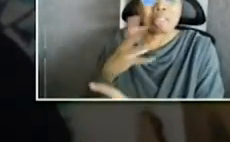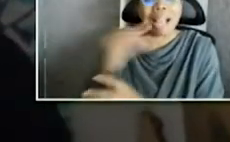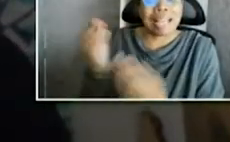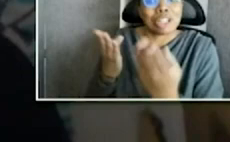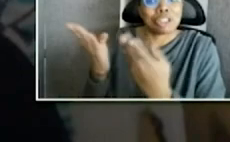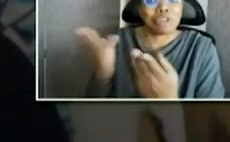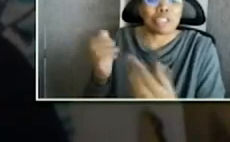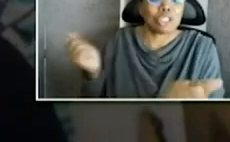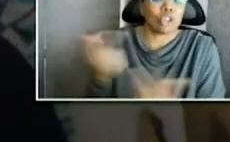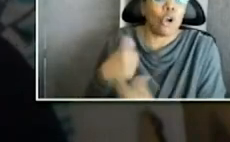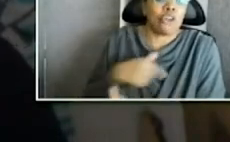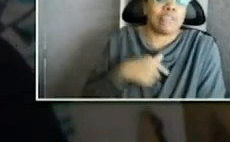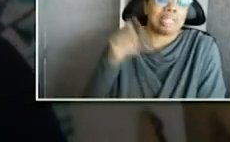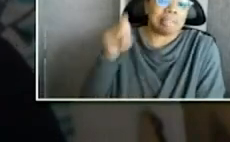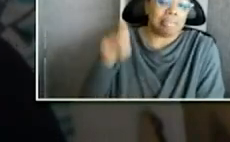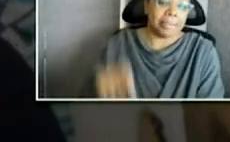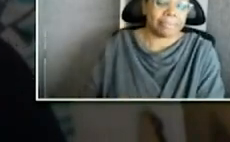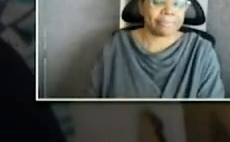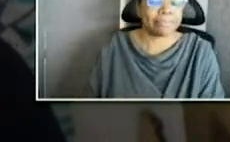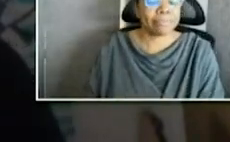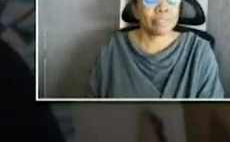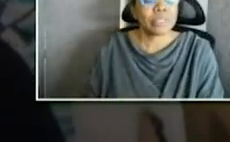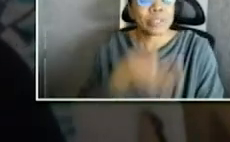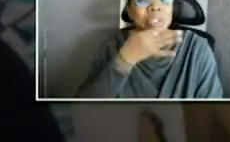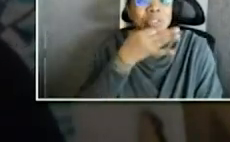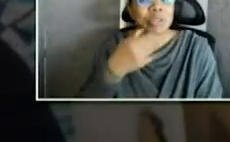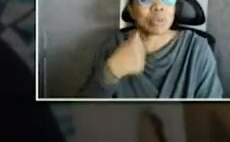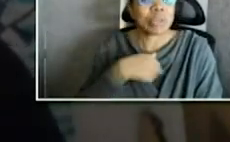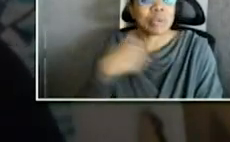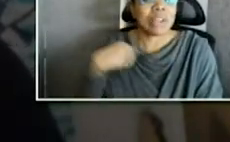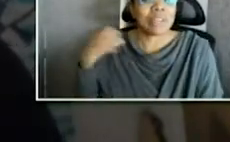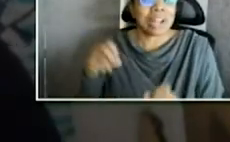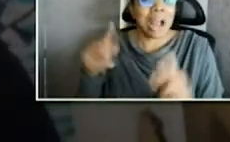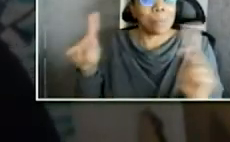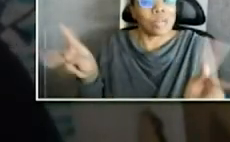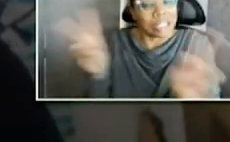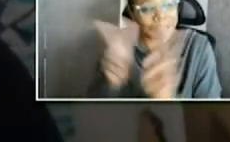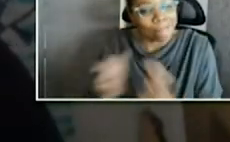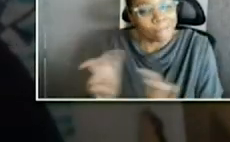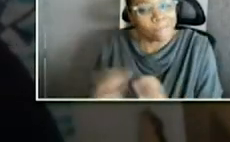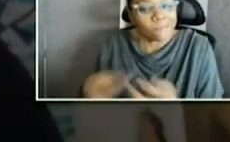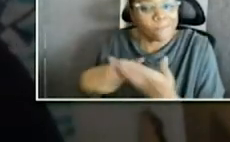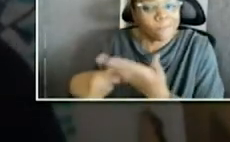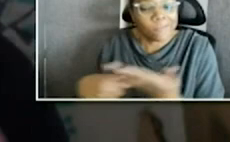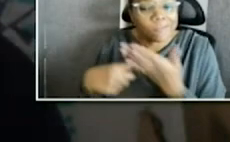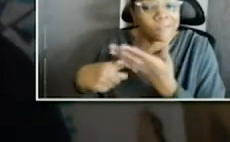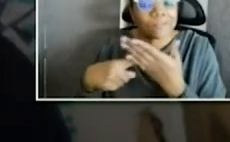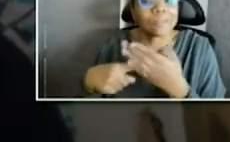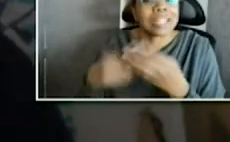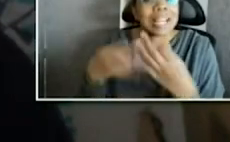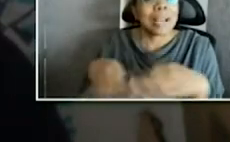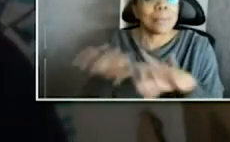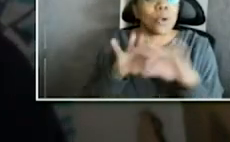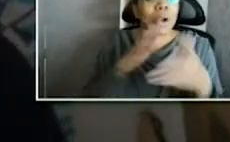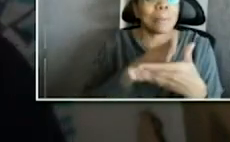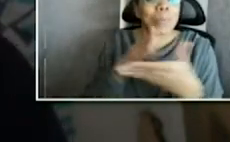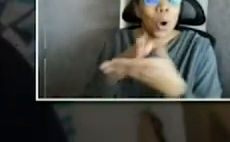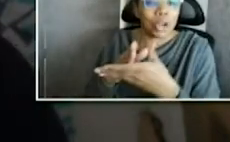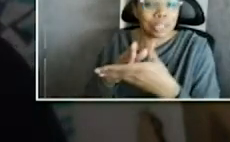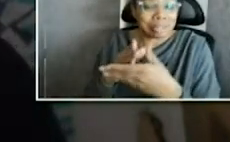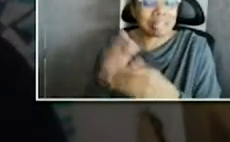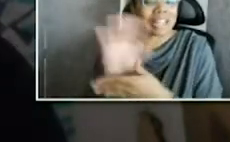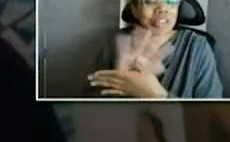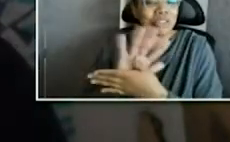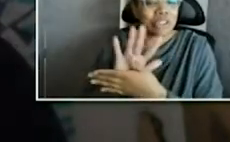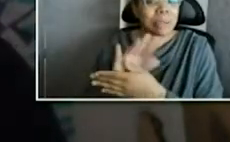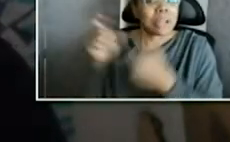in a moment, we'll have the exclusive opportunity to dive deeper into this by viewing and discussing key clips of the film directed by Jay Gallion, the